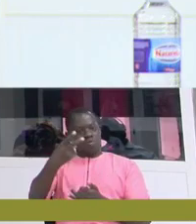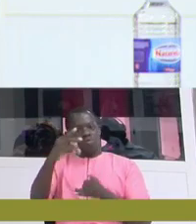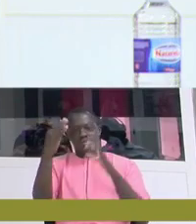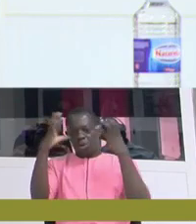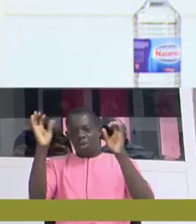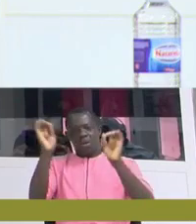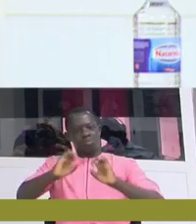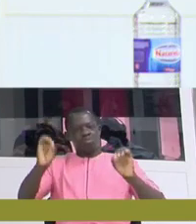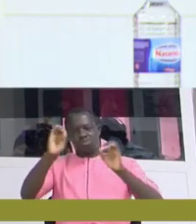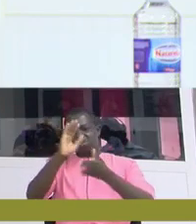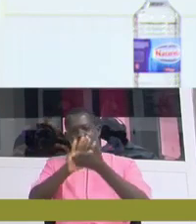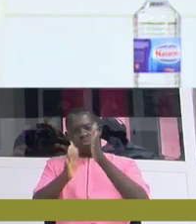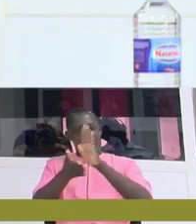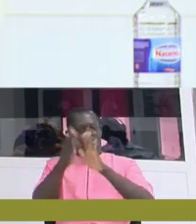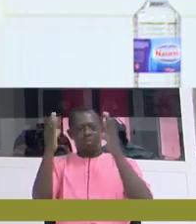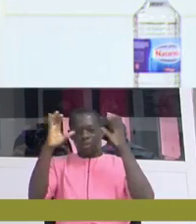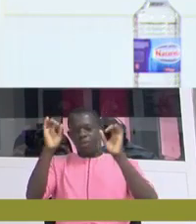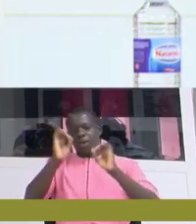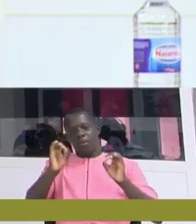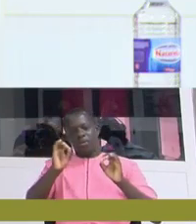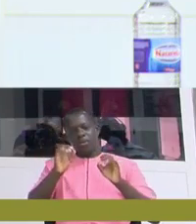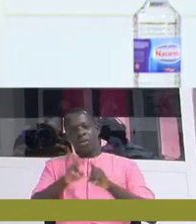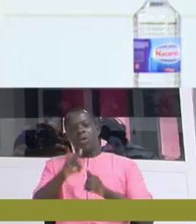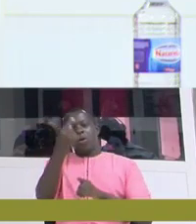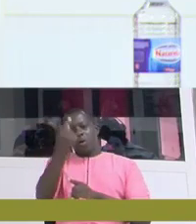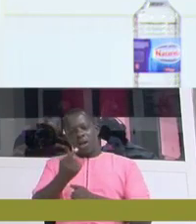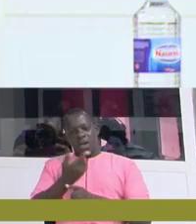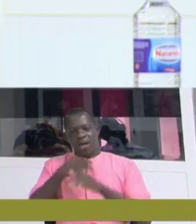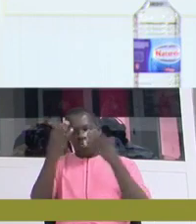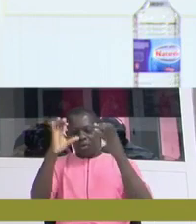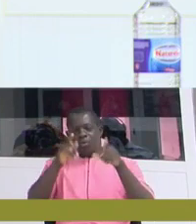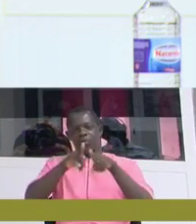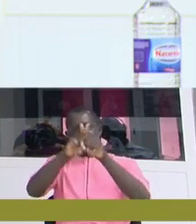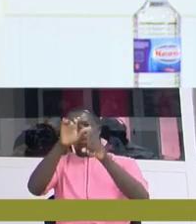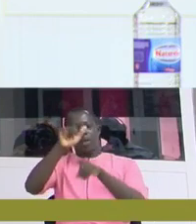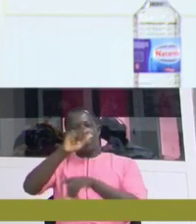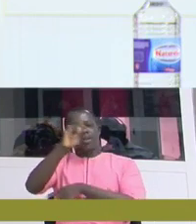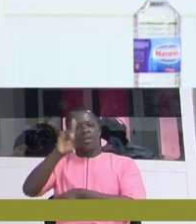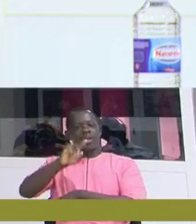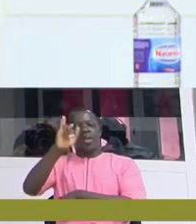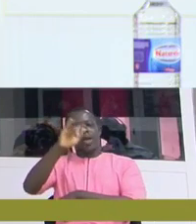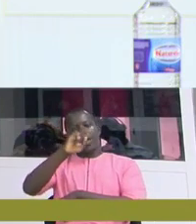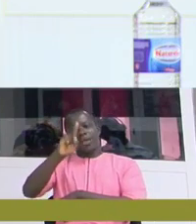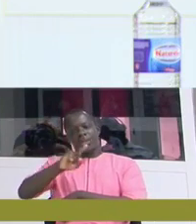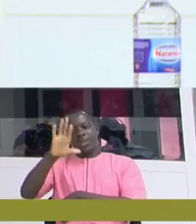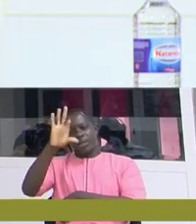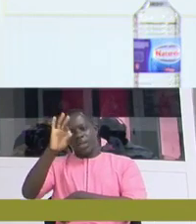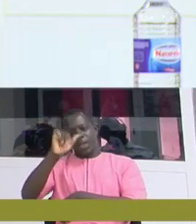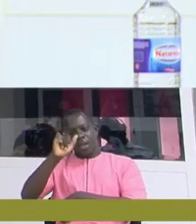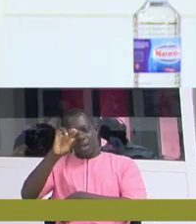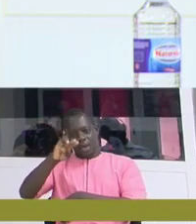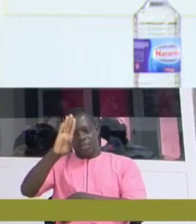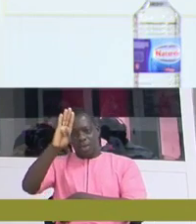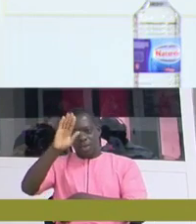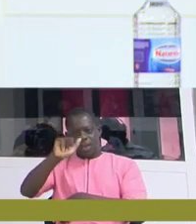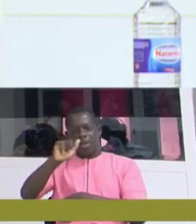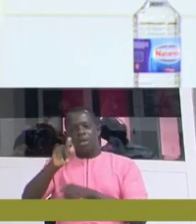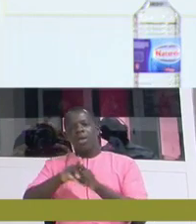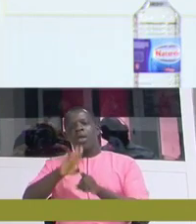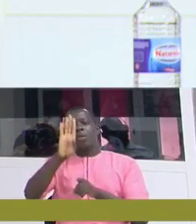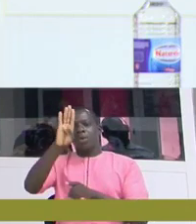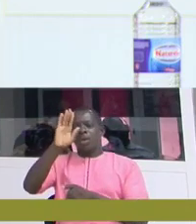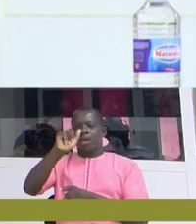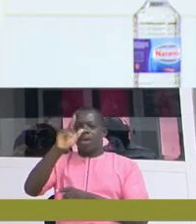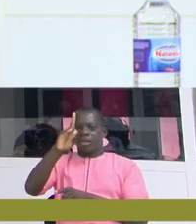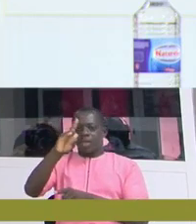don't have a problem with him. Fonning assistamba le problem o soto. The problem is between me and assistamba. Ba ji konnyoko. Ba ji told me. Ni be diamula. If